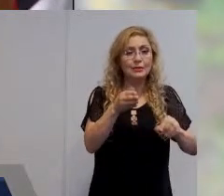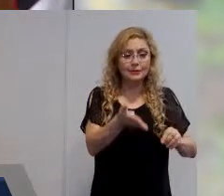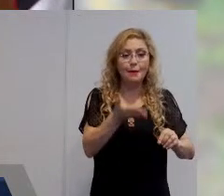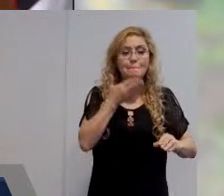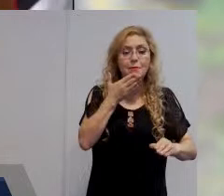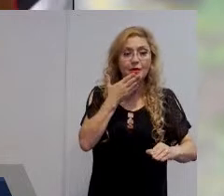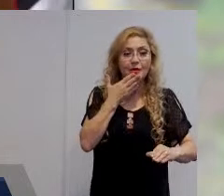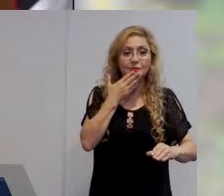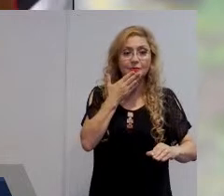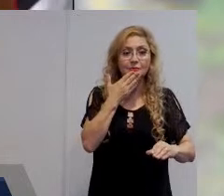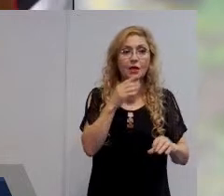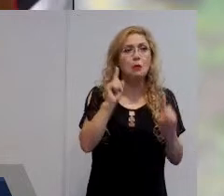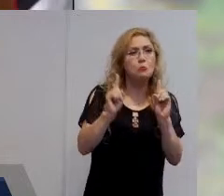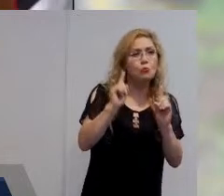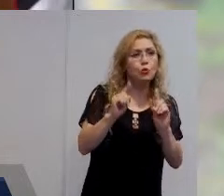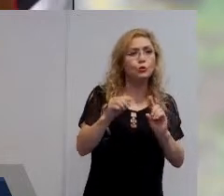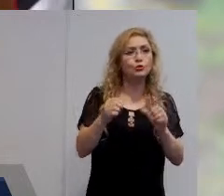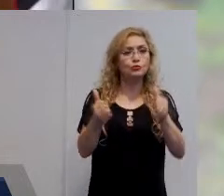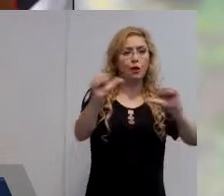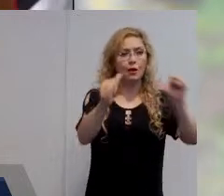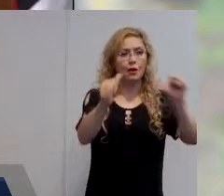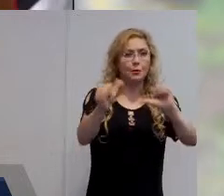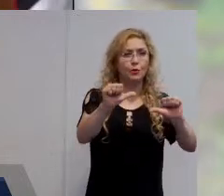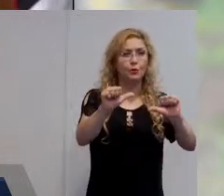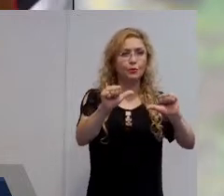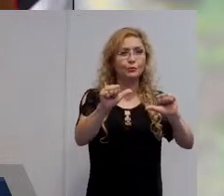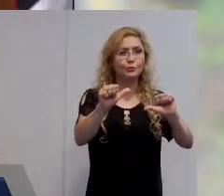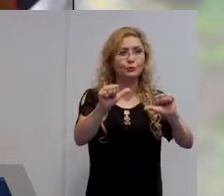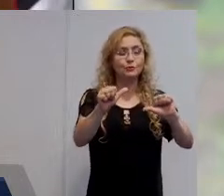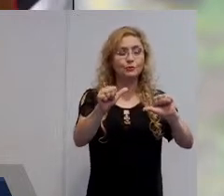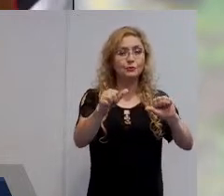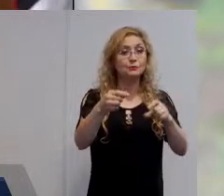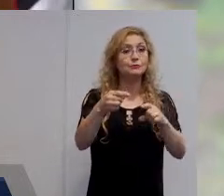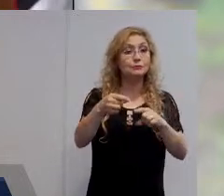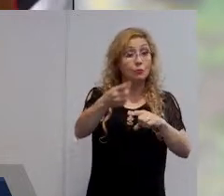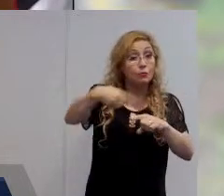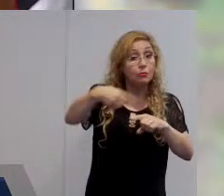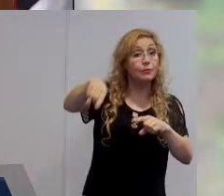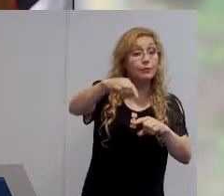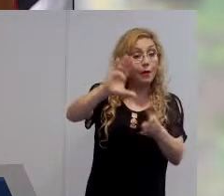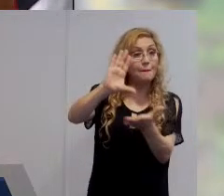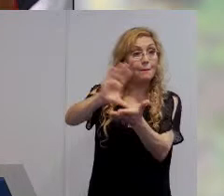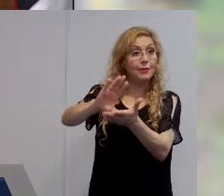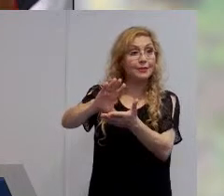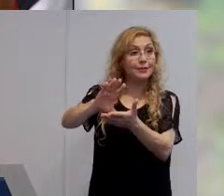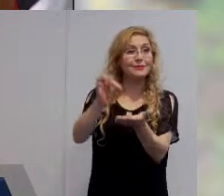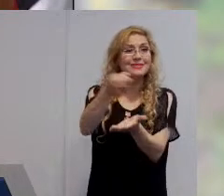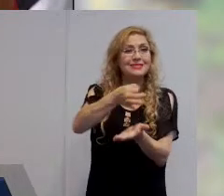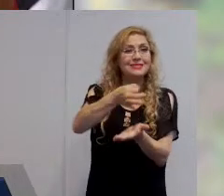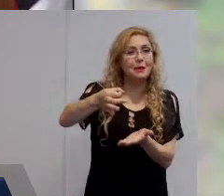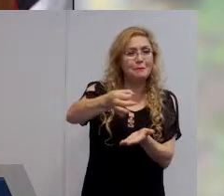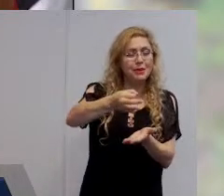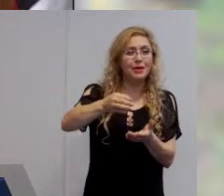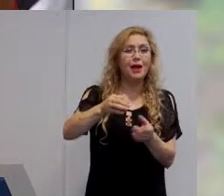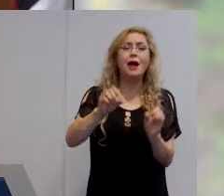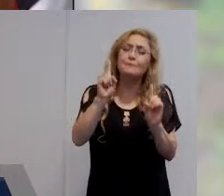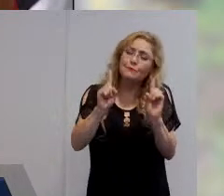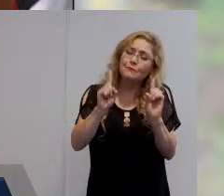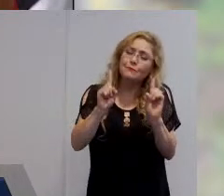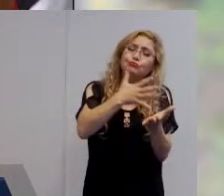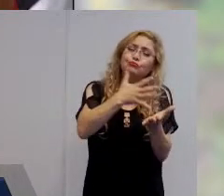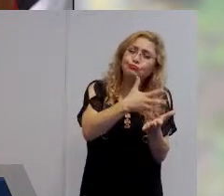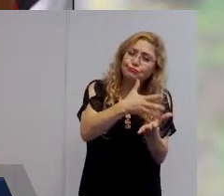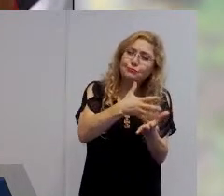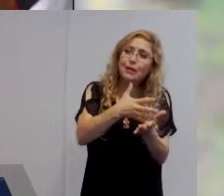We also have agrochemicals and in our country. And our seeds, we still have some